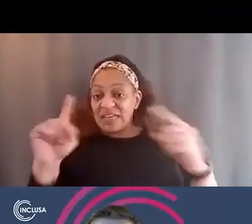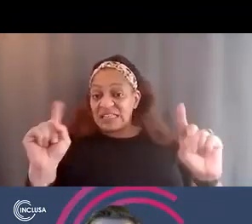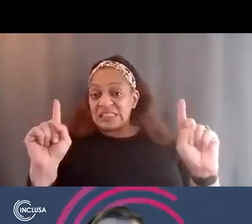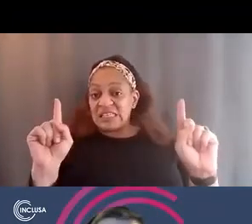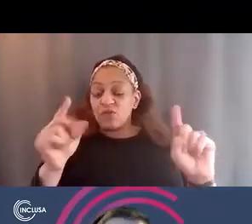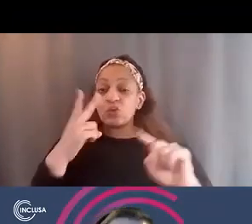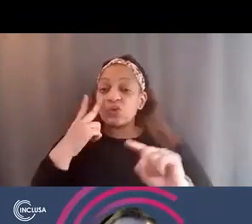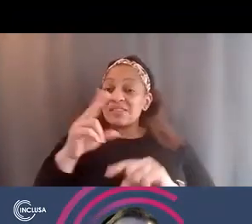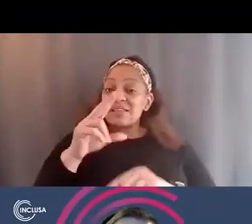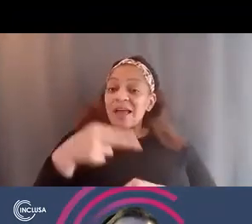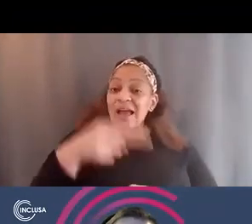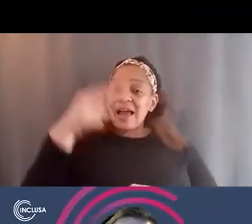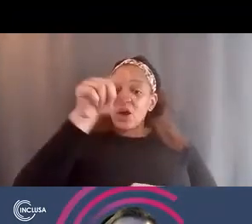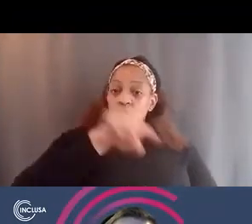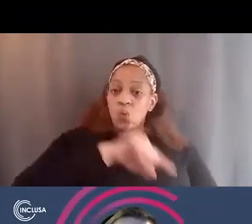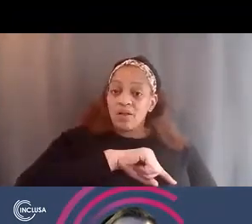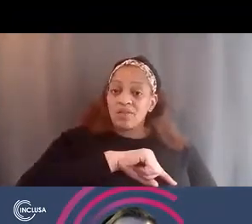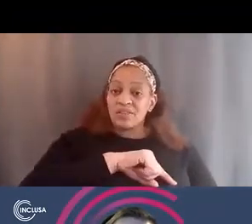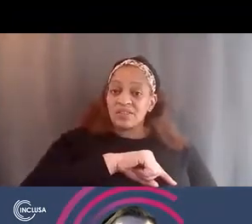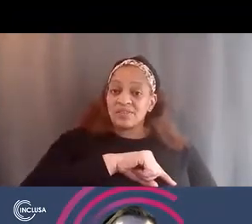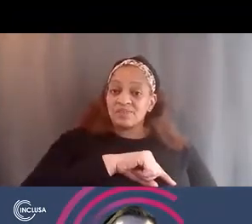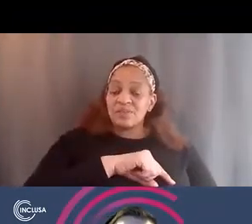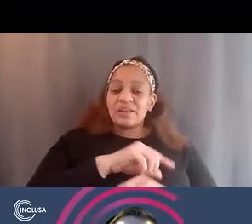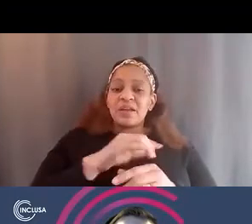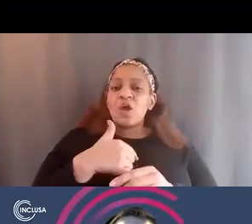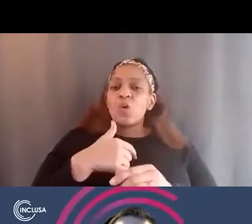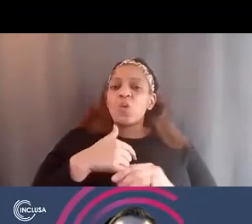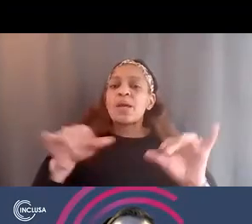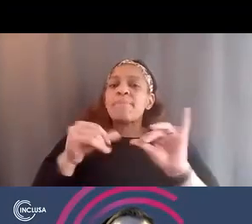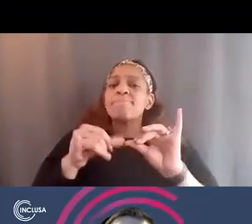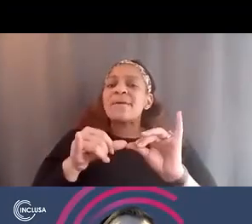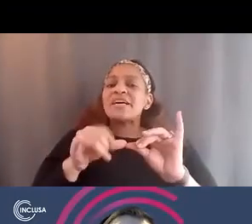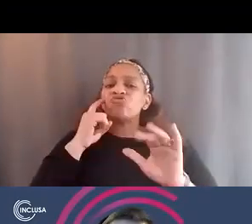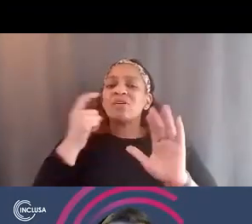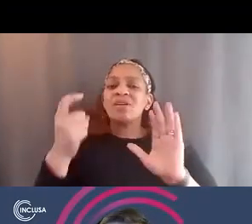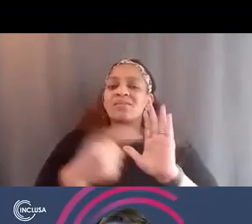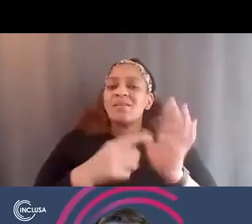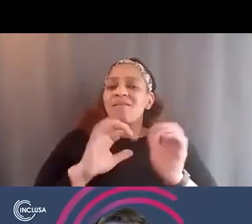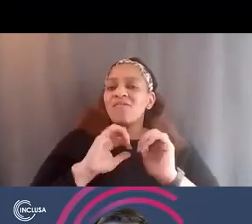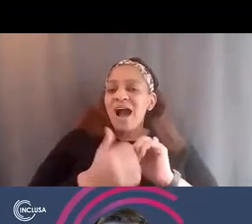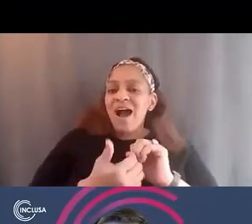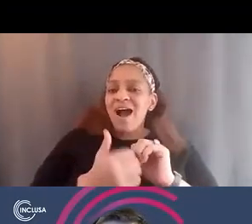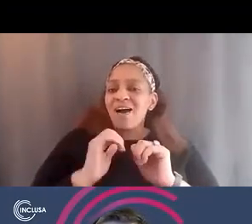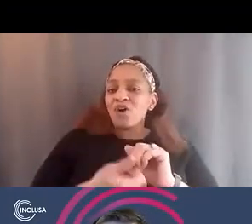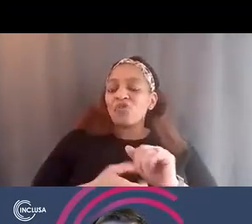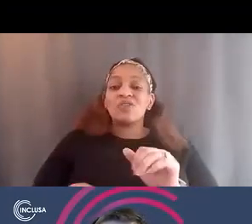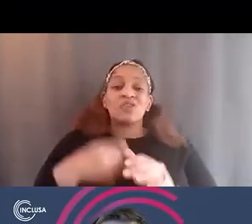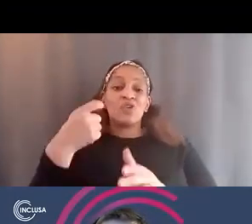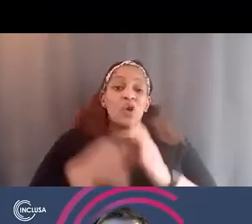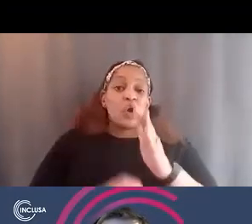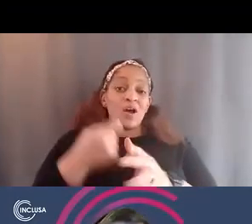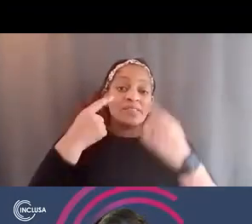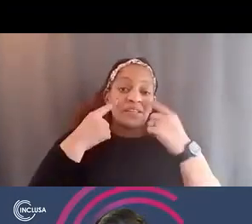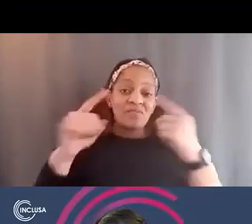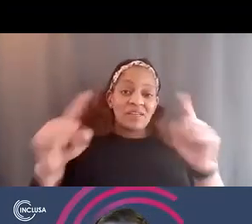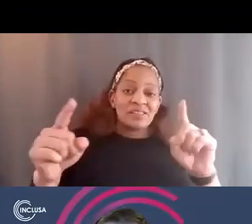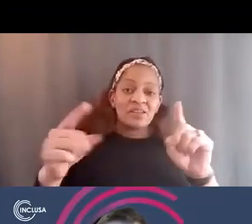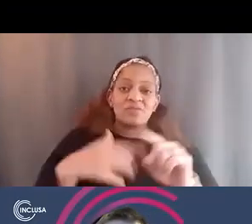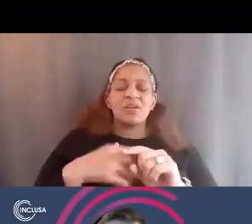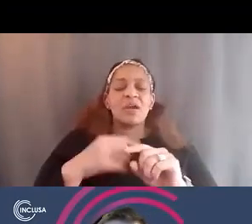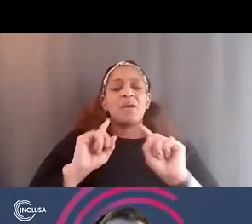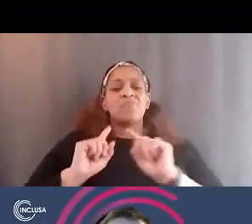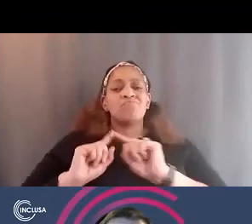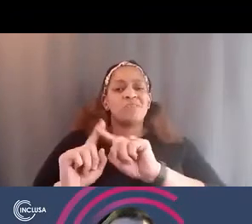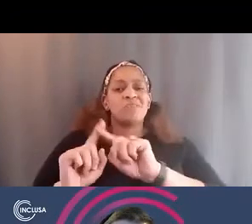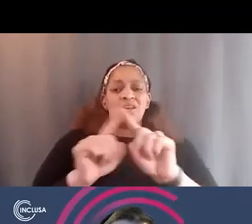quality? And one of the ways in which we can, identify how cost effective it is, and there's broad holistic ways we can look at